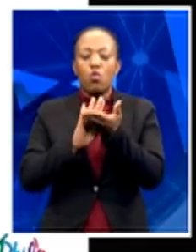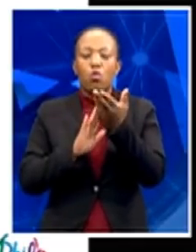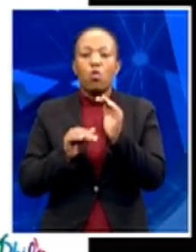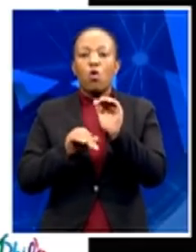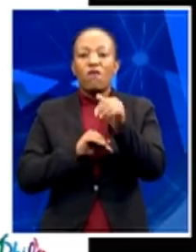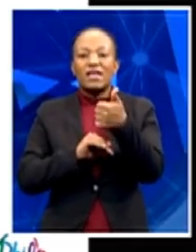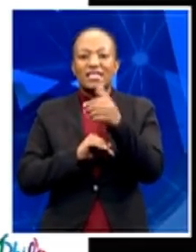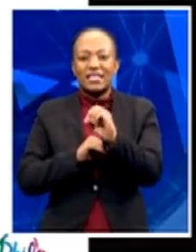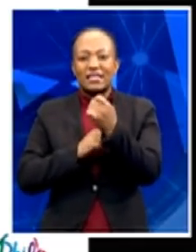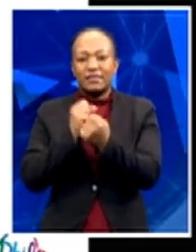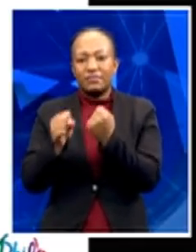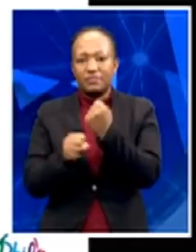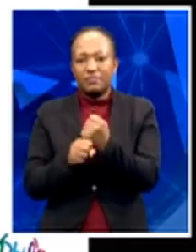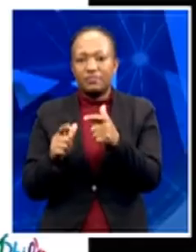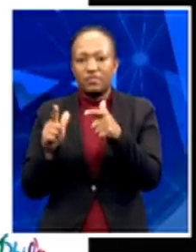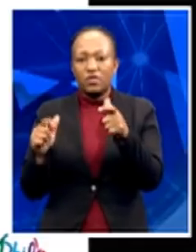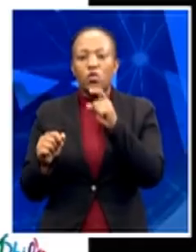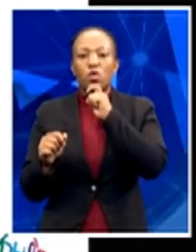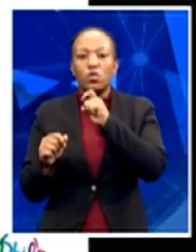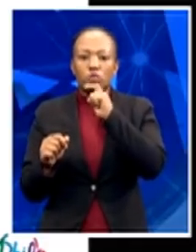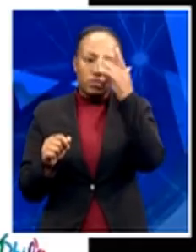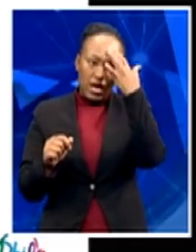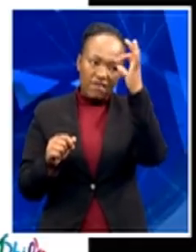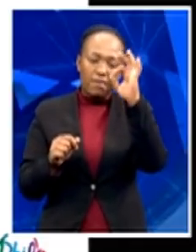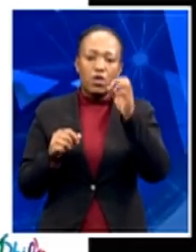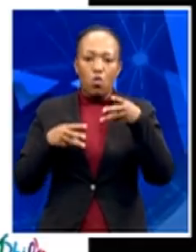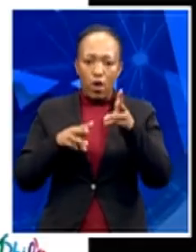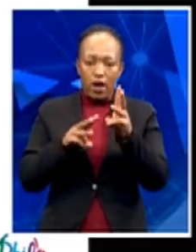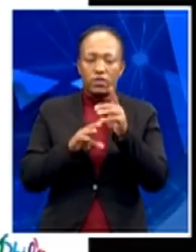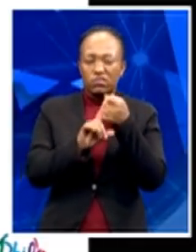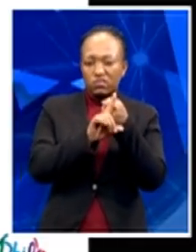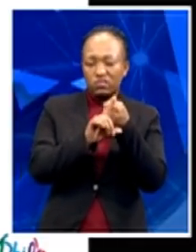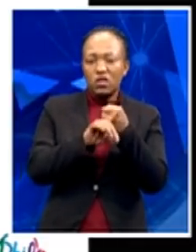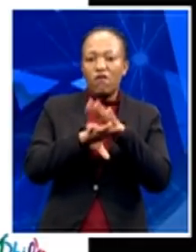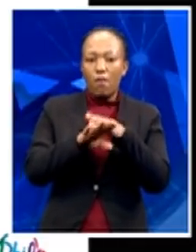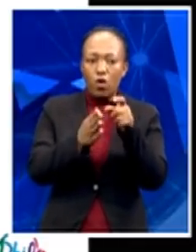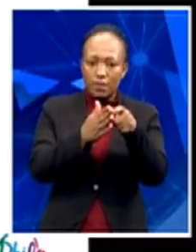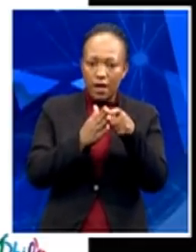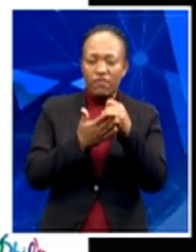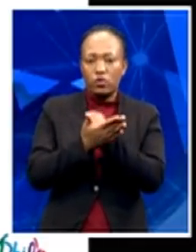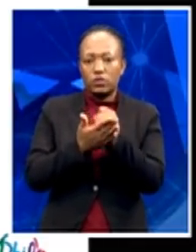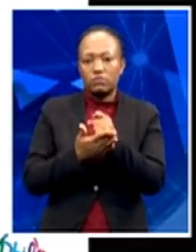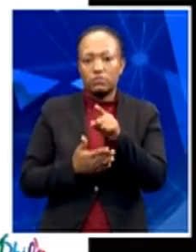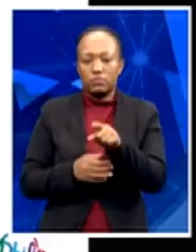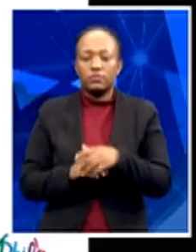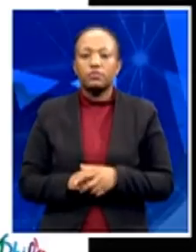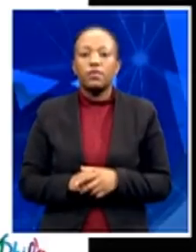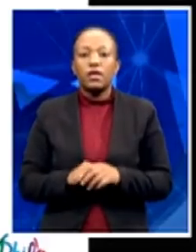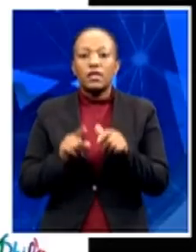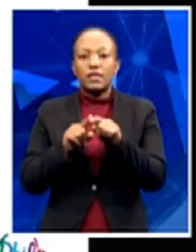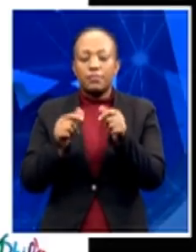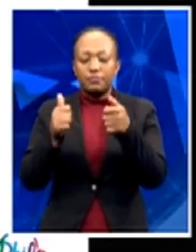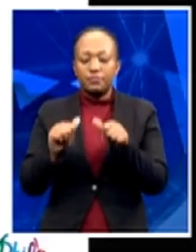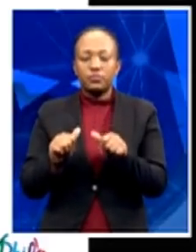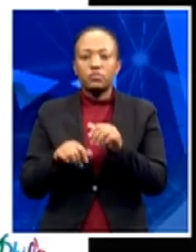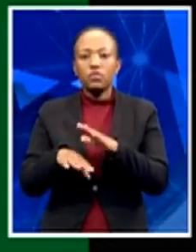whole government approach to increase demand for registration. We are also going to be accelerating the implementation of the